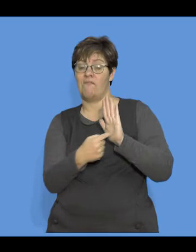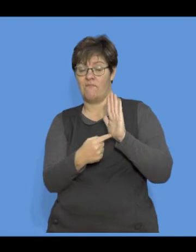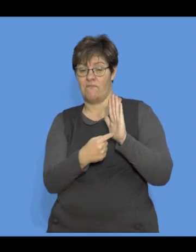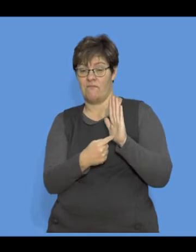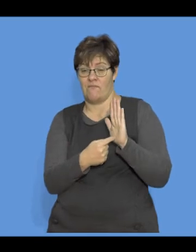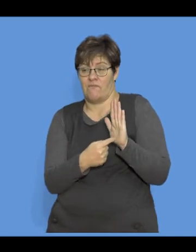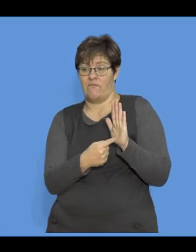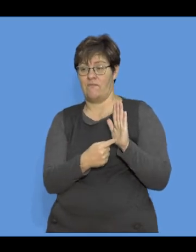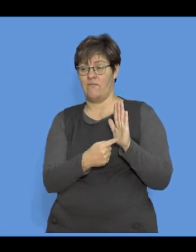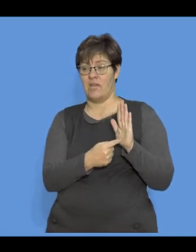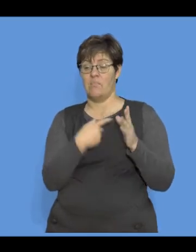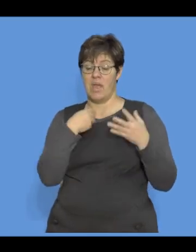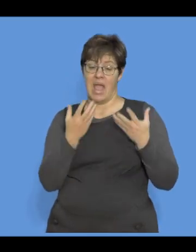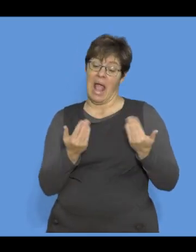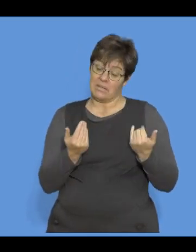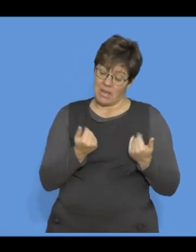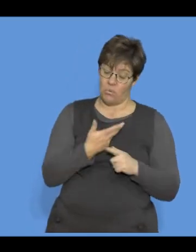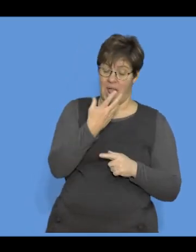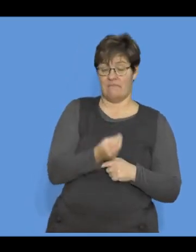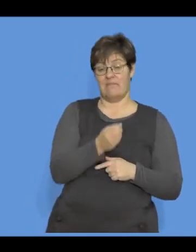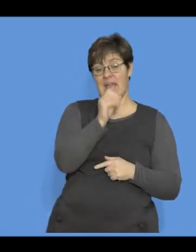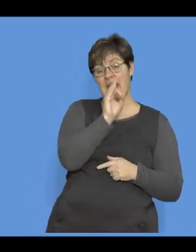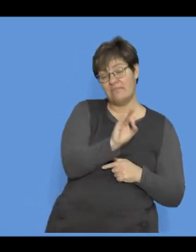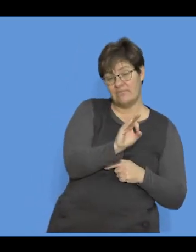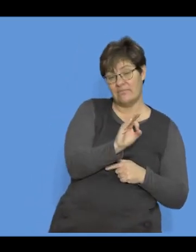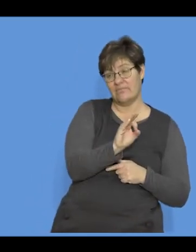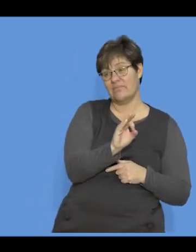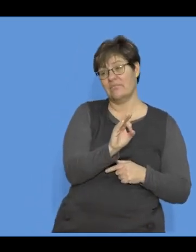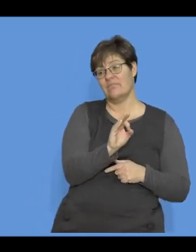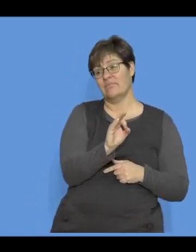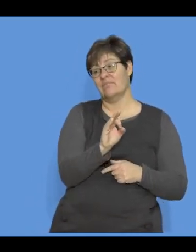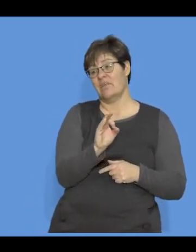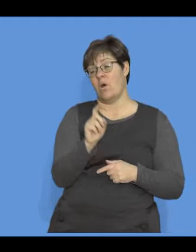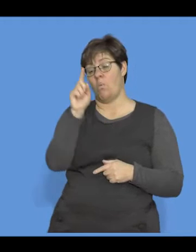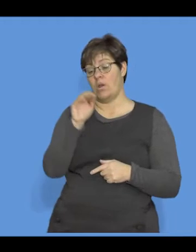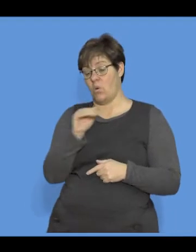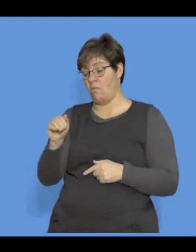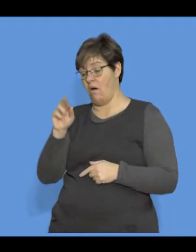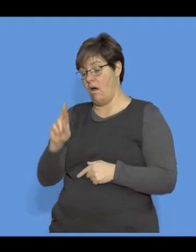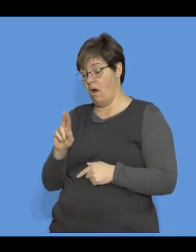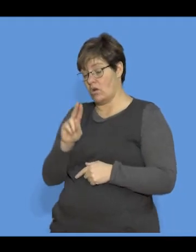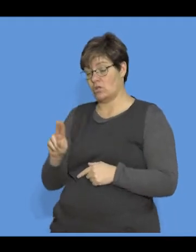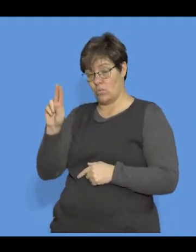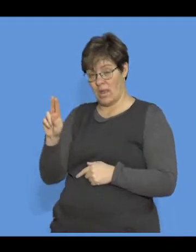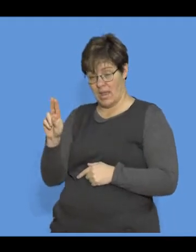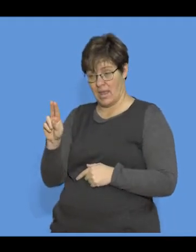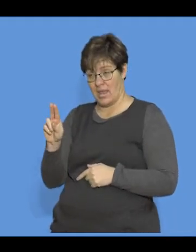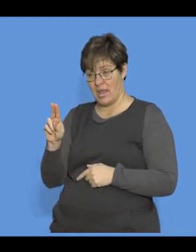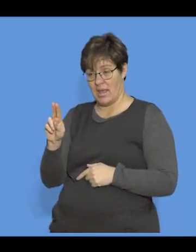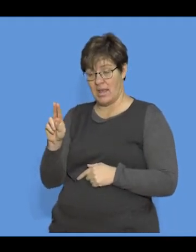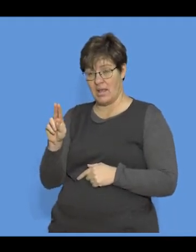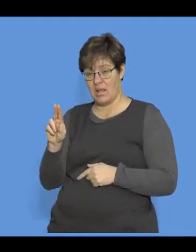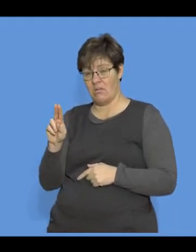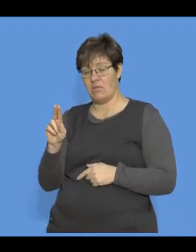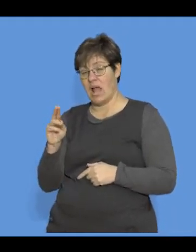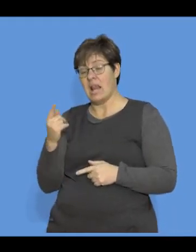we had F and we had 1 over r squared here, those are directly proportional.